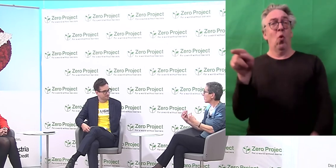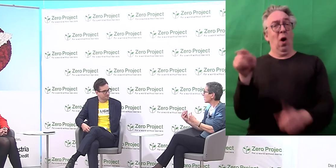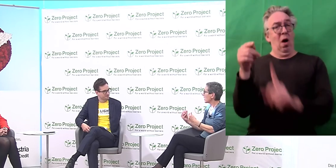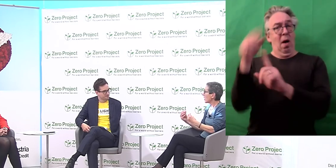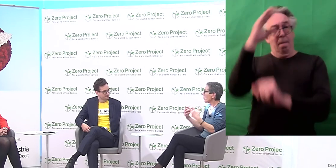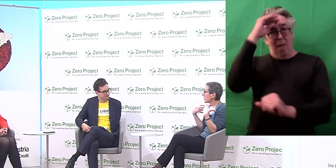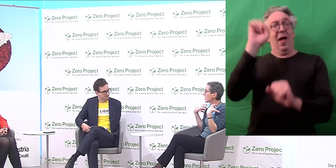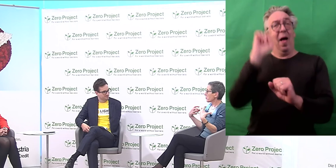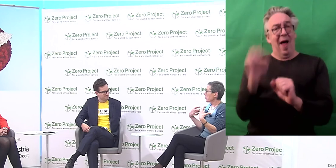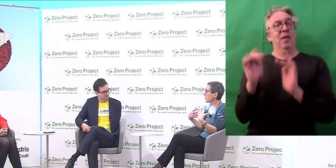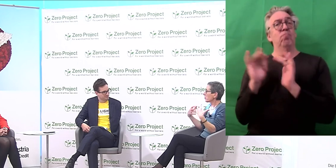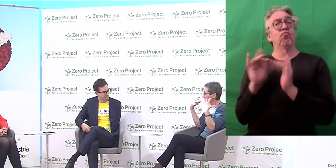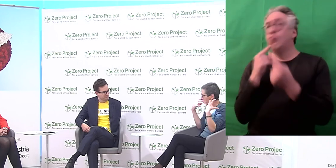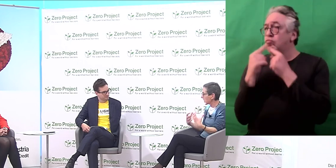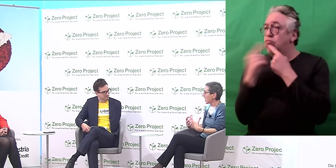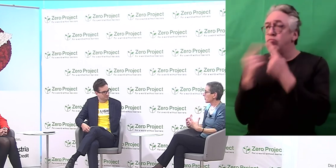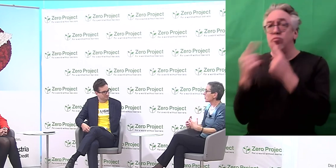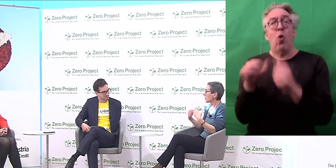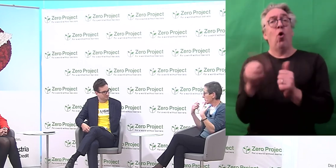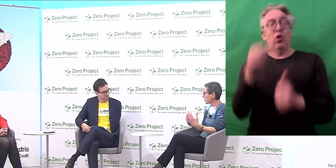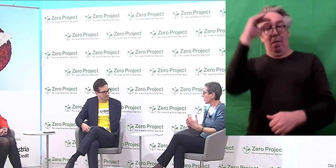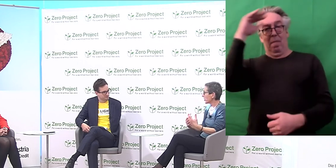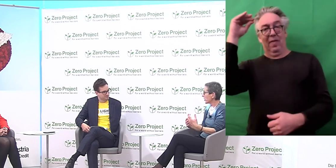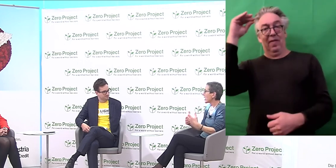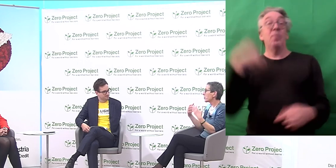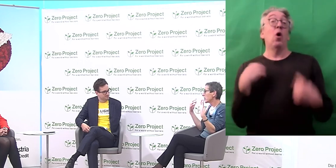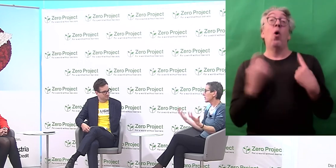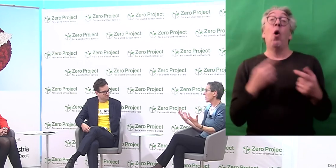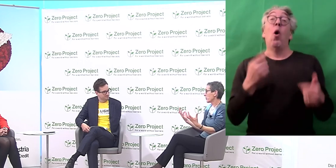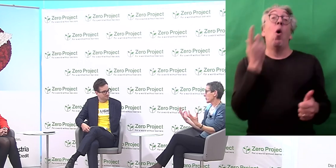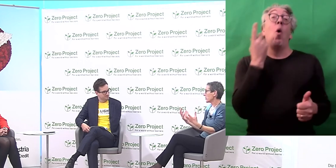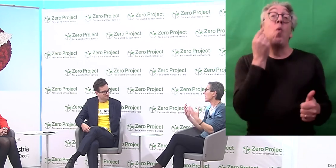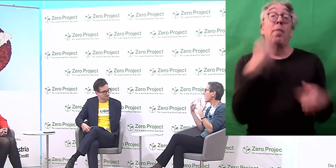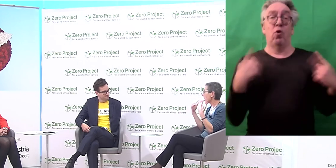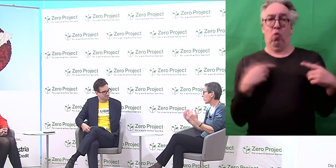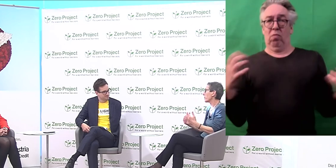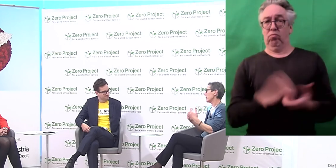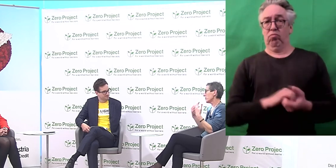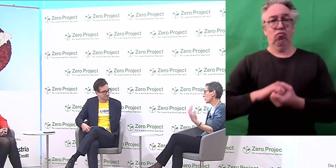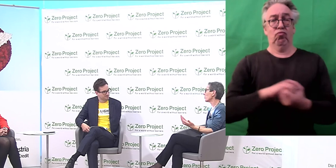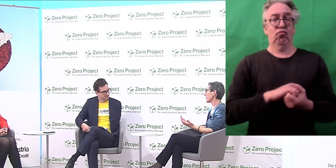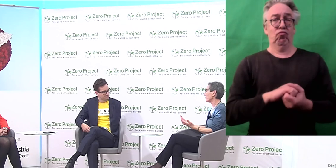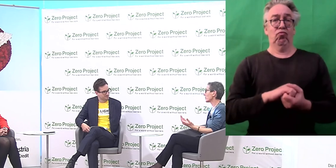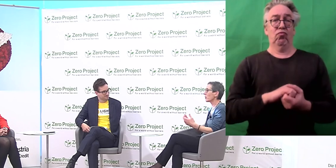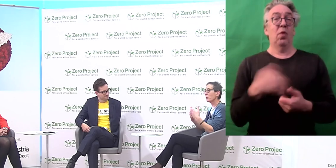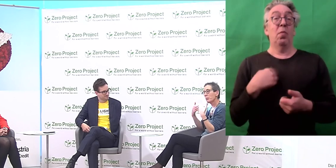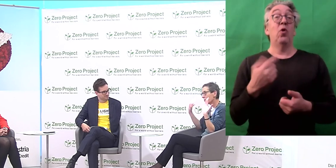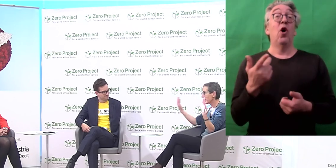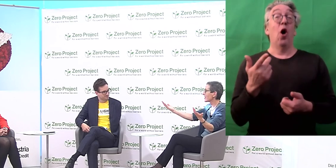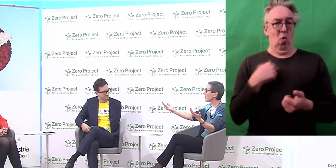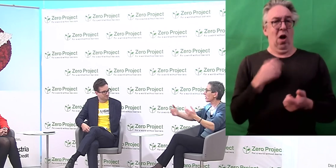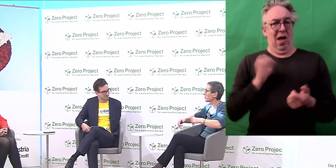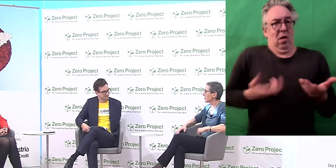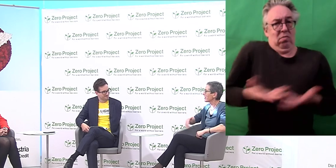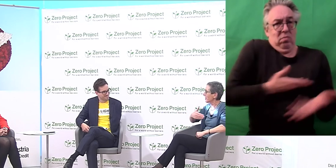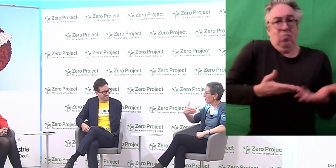them. We as women, we speak out, we are here, and we need the diversity in everybody to do that. So